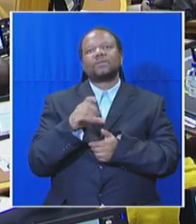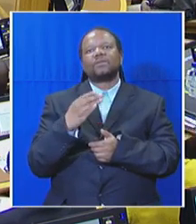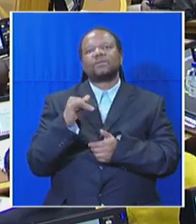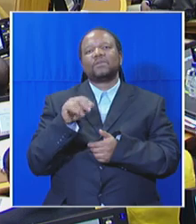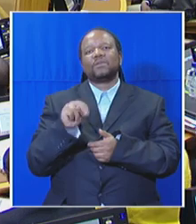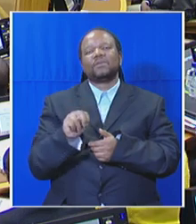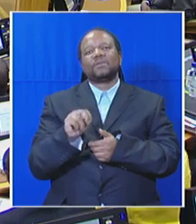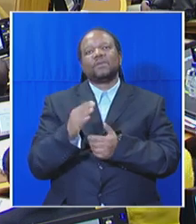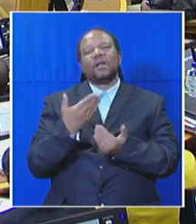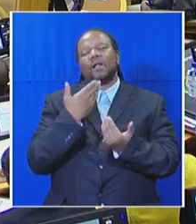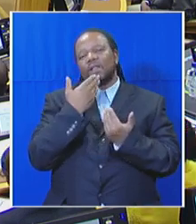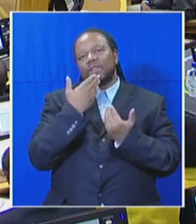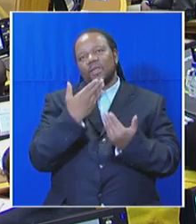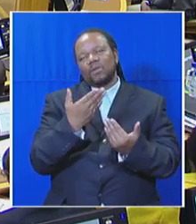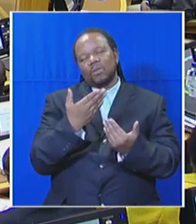Thank you, Madam Speaker.